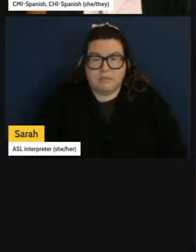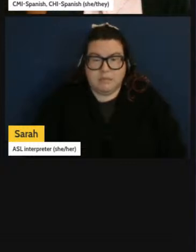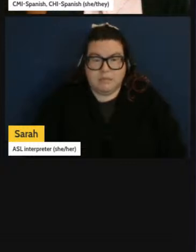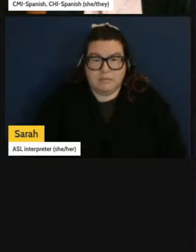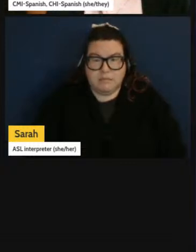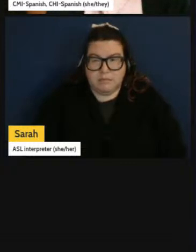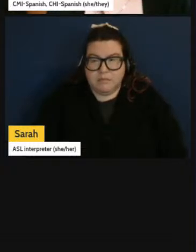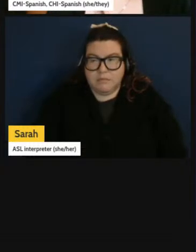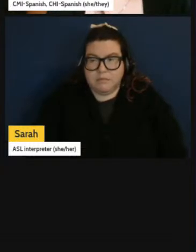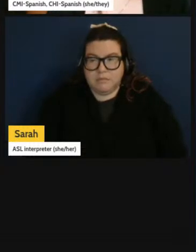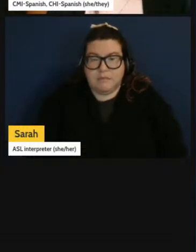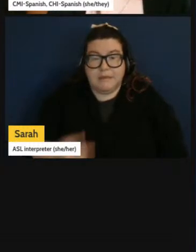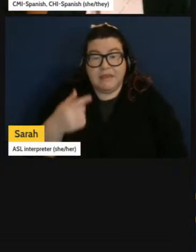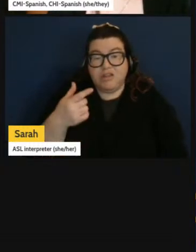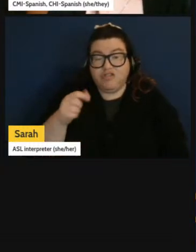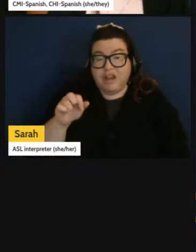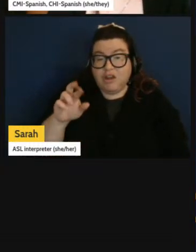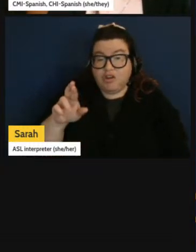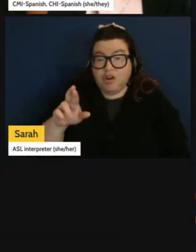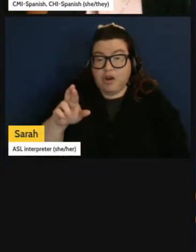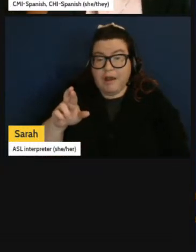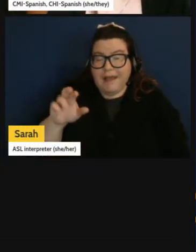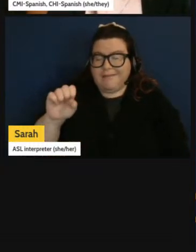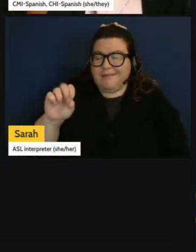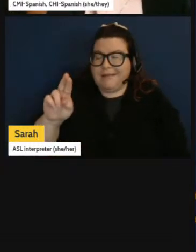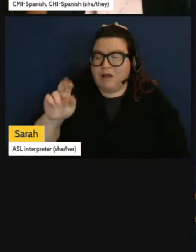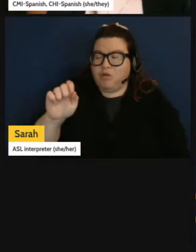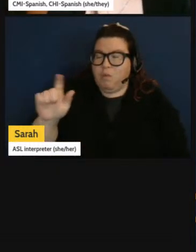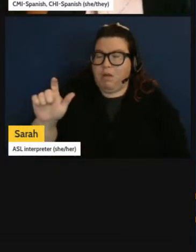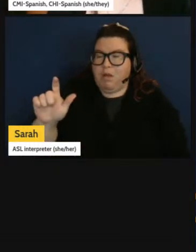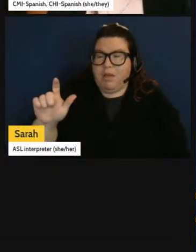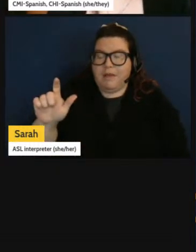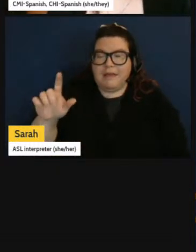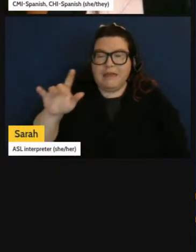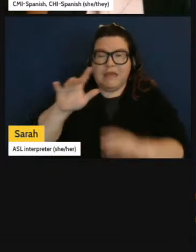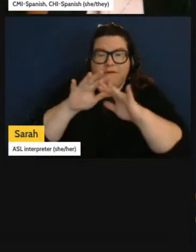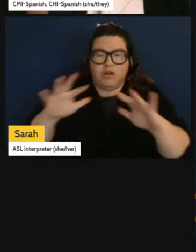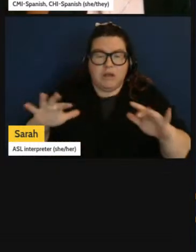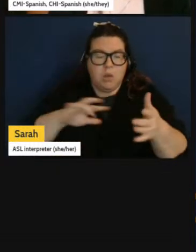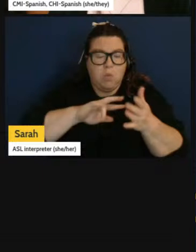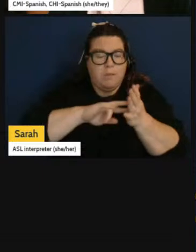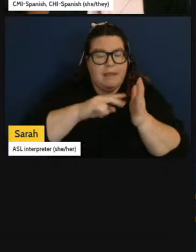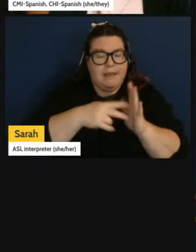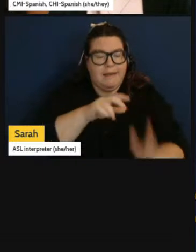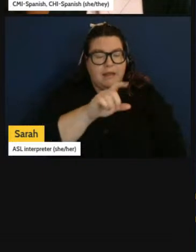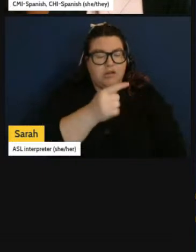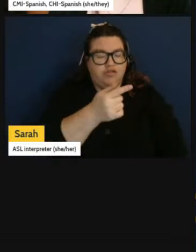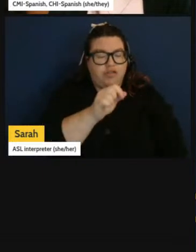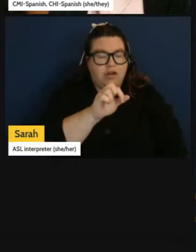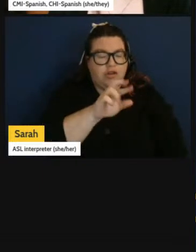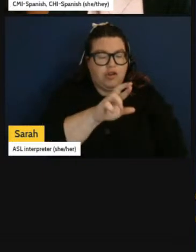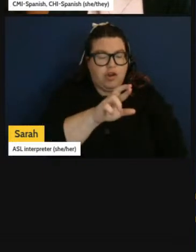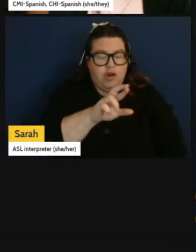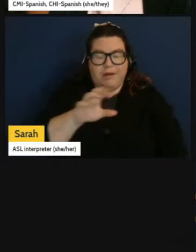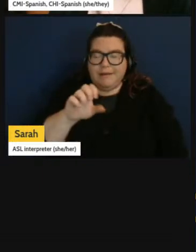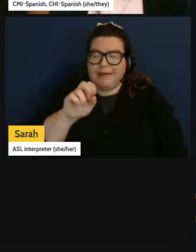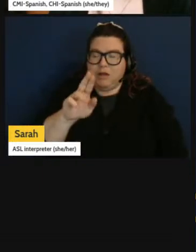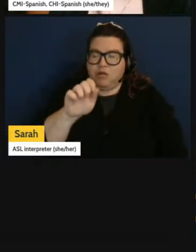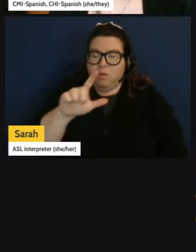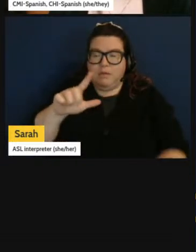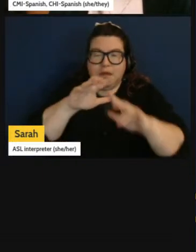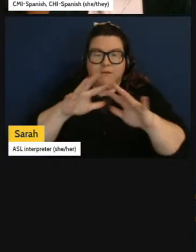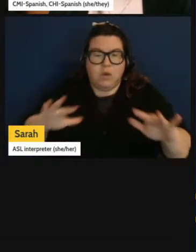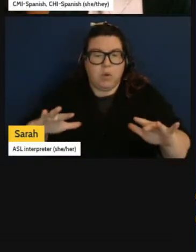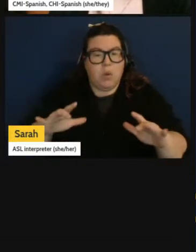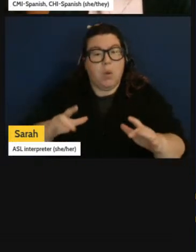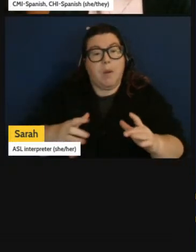this gender and sexual diversity thing. When I say gender and sexual diversity, I'm talking about who